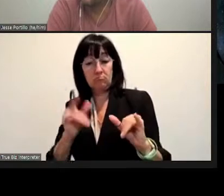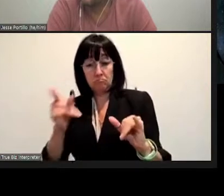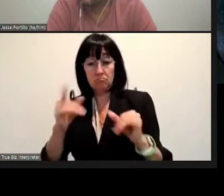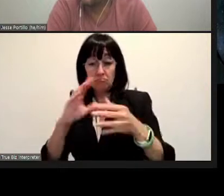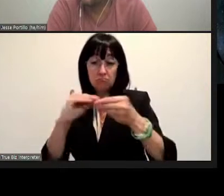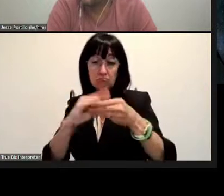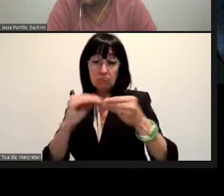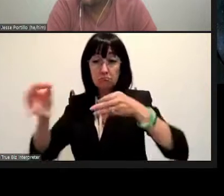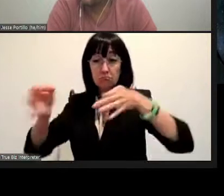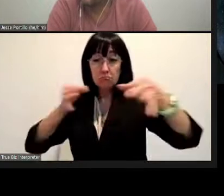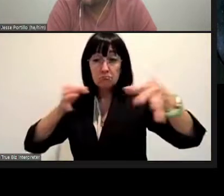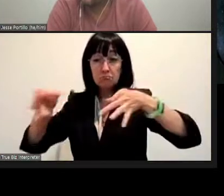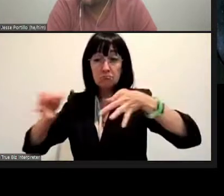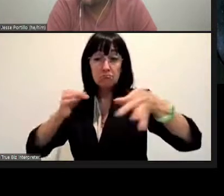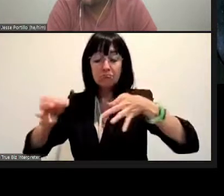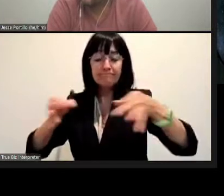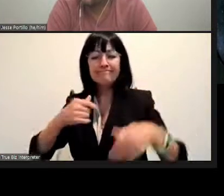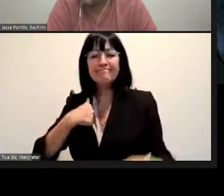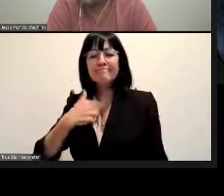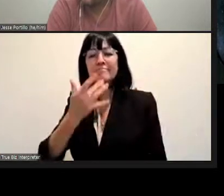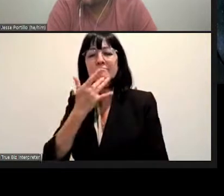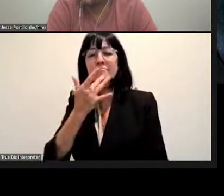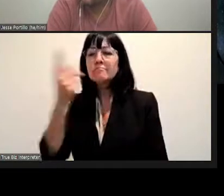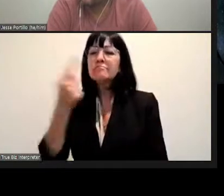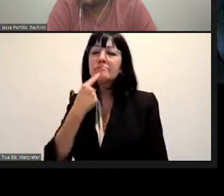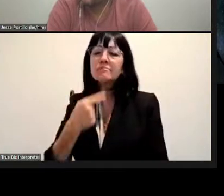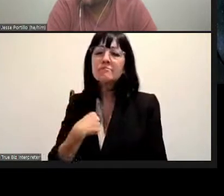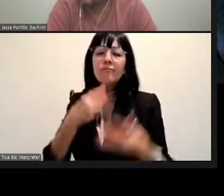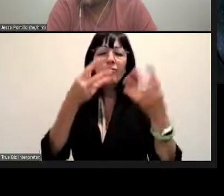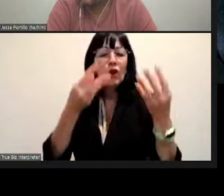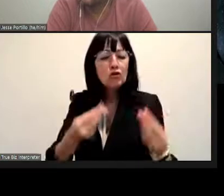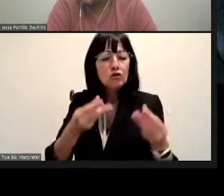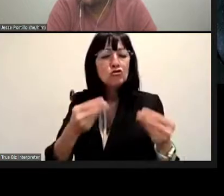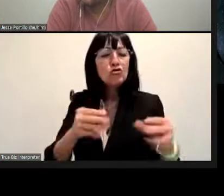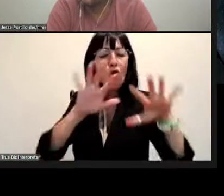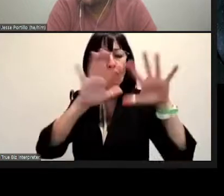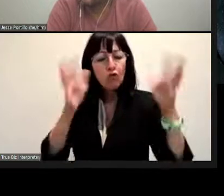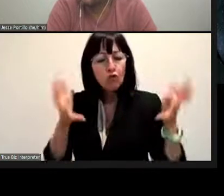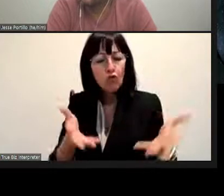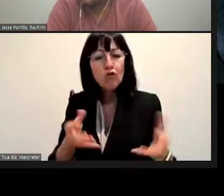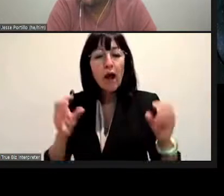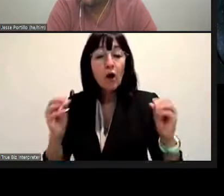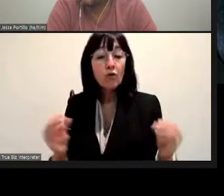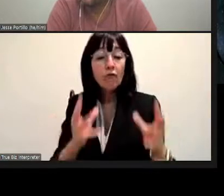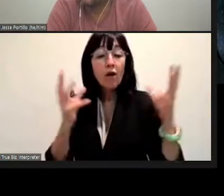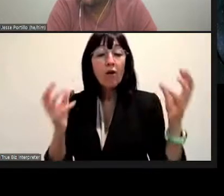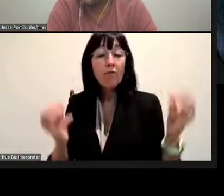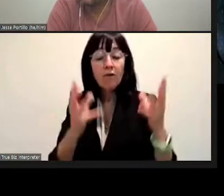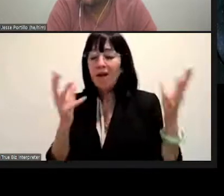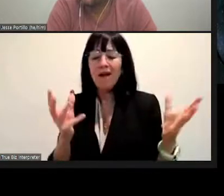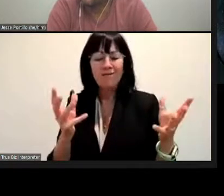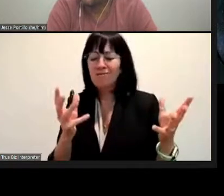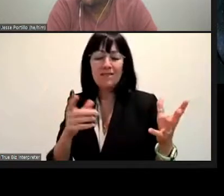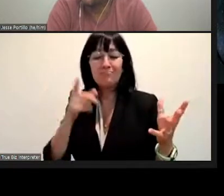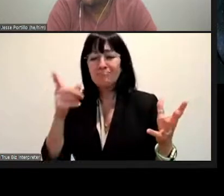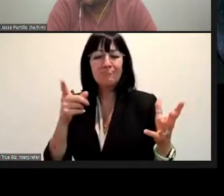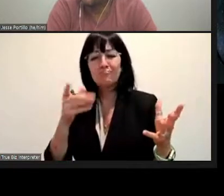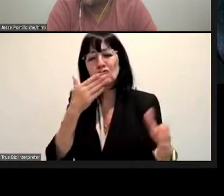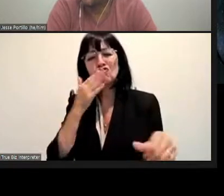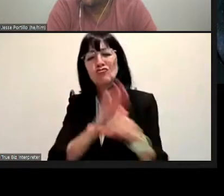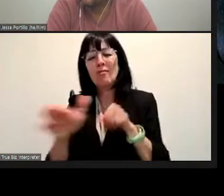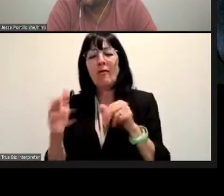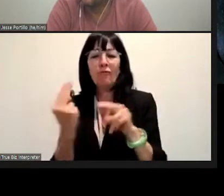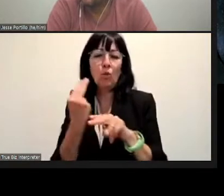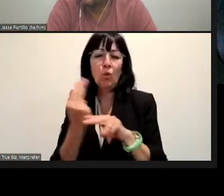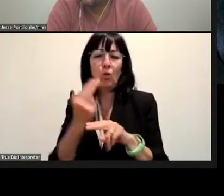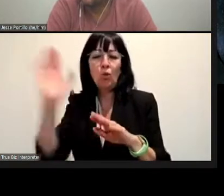say, I would like it softer, rounder, fluffier than to just say feminine as a shorthand, because those things aren't inherently.